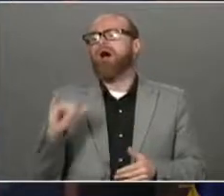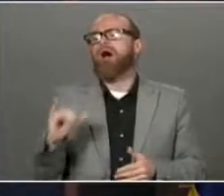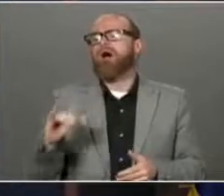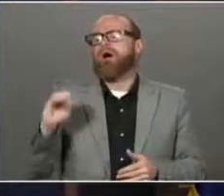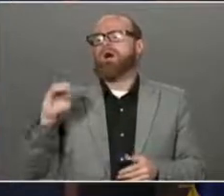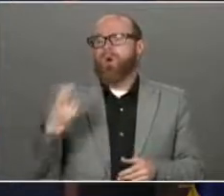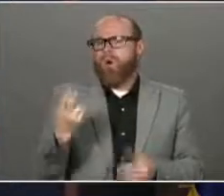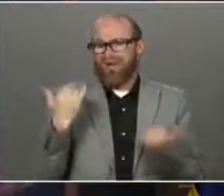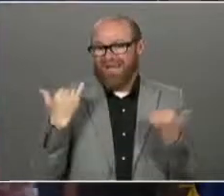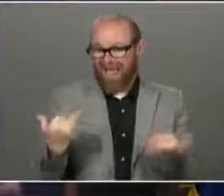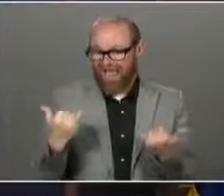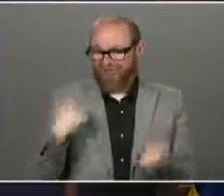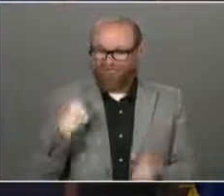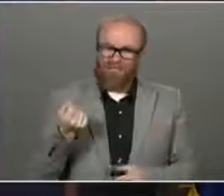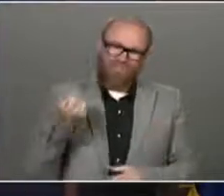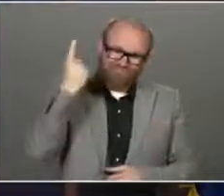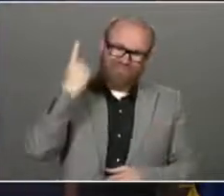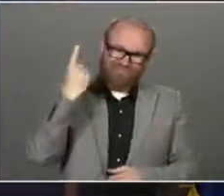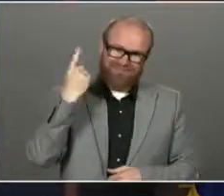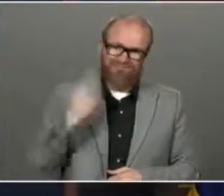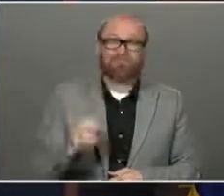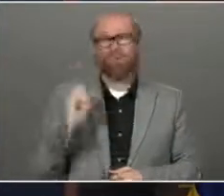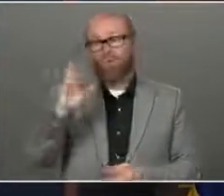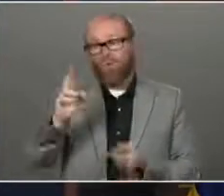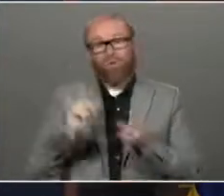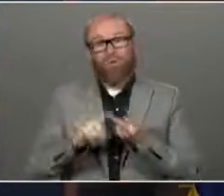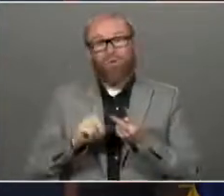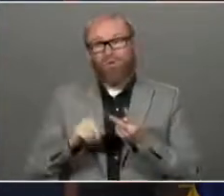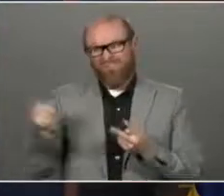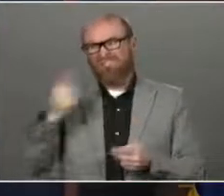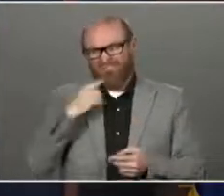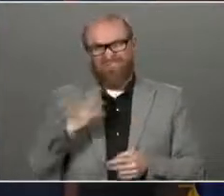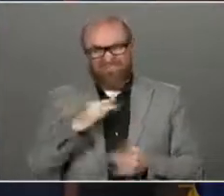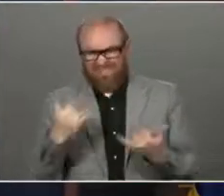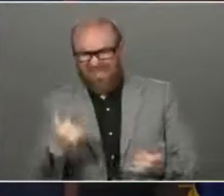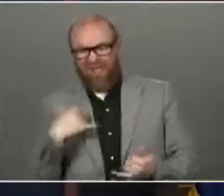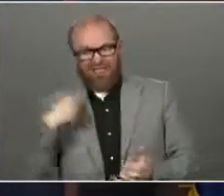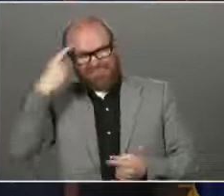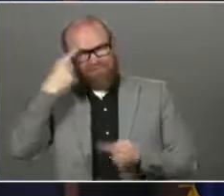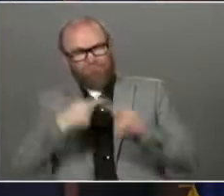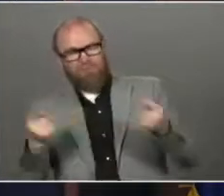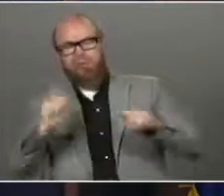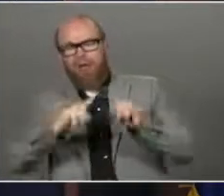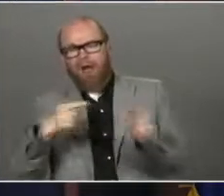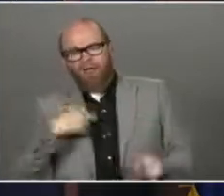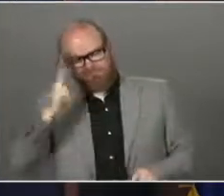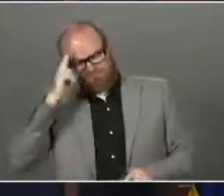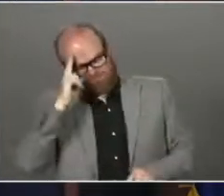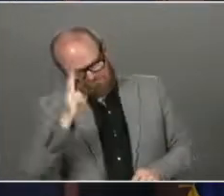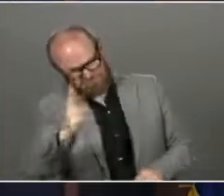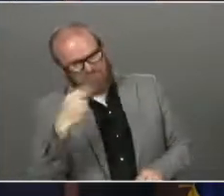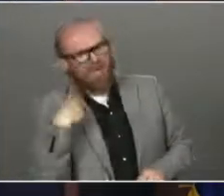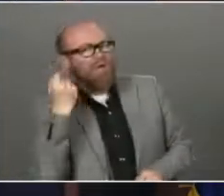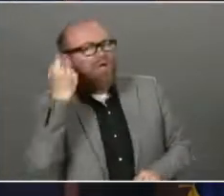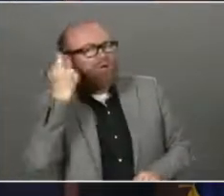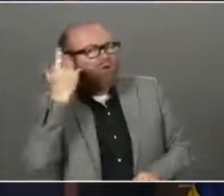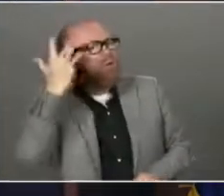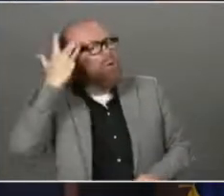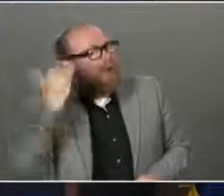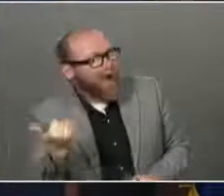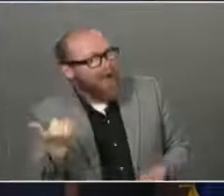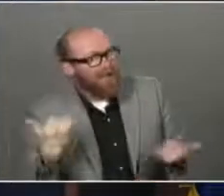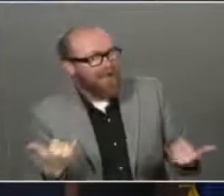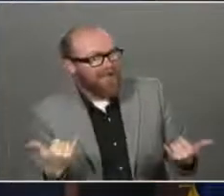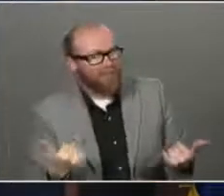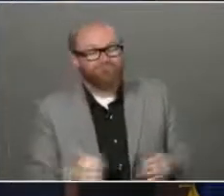coming from and I support you, or I disagree, but I know why you did what you did, and I'm okay with that. I would also point out that